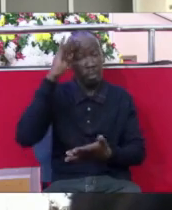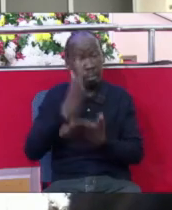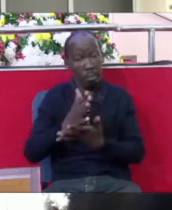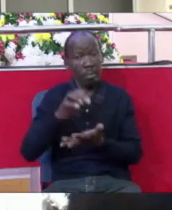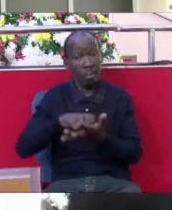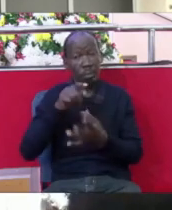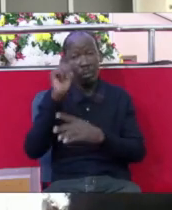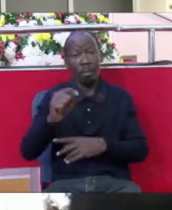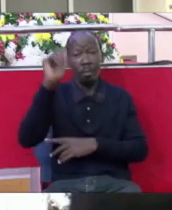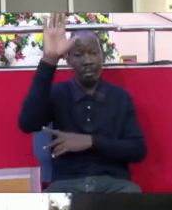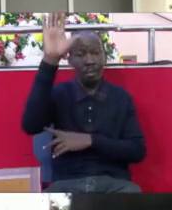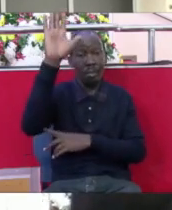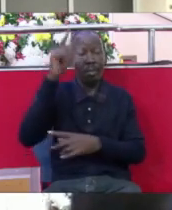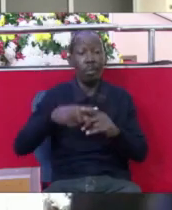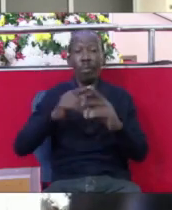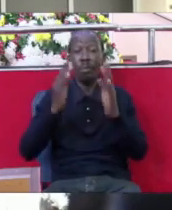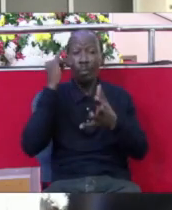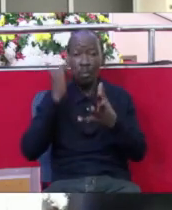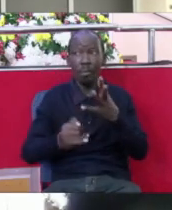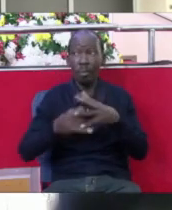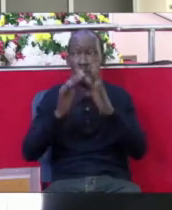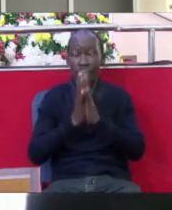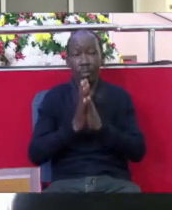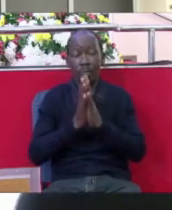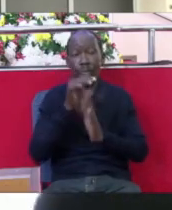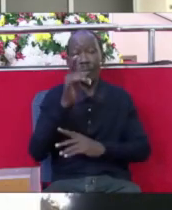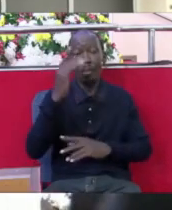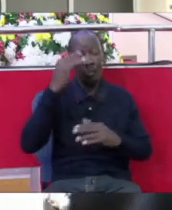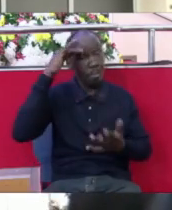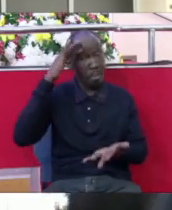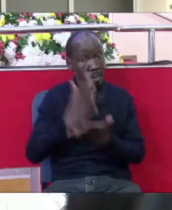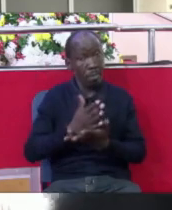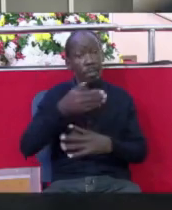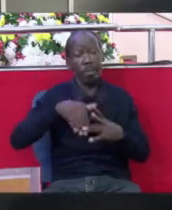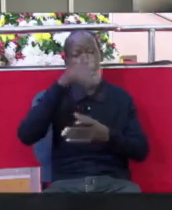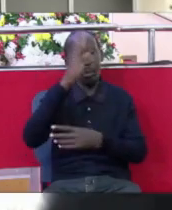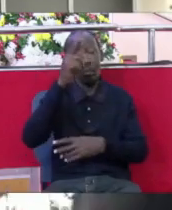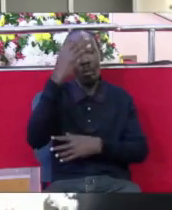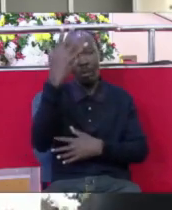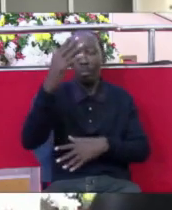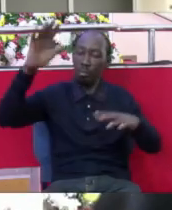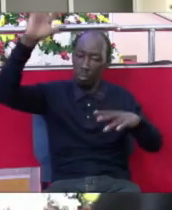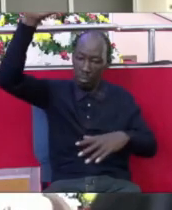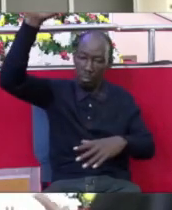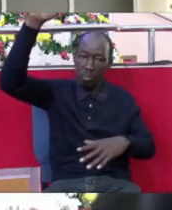can raise your hand even as you conclude in prayer. If you are believing God for that, for His help.